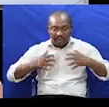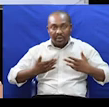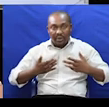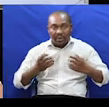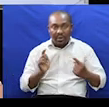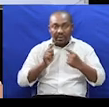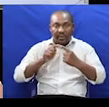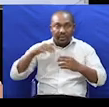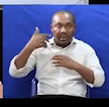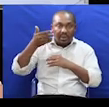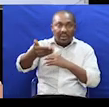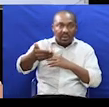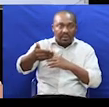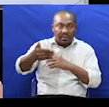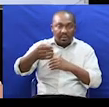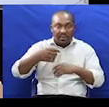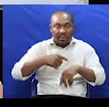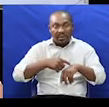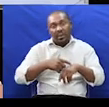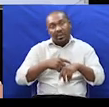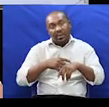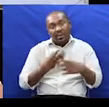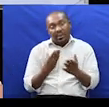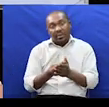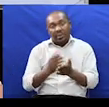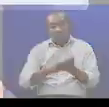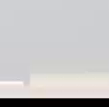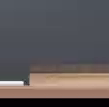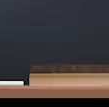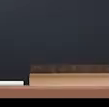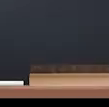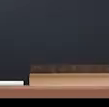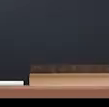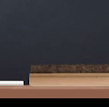me meet with you the other time. My name is Madam Jennifer. Goodbye.